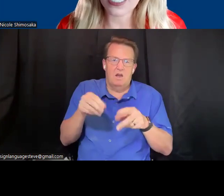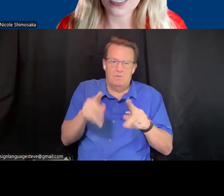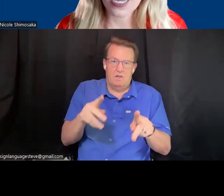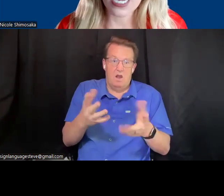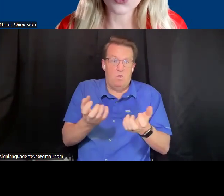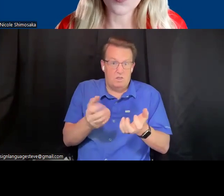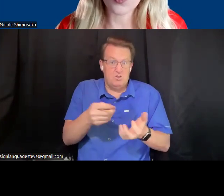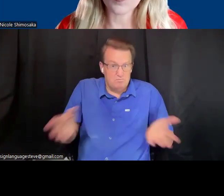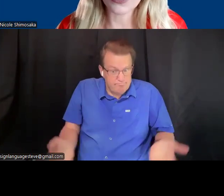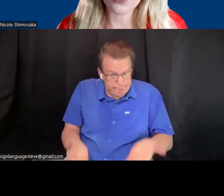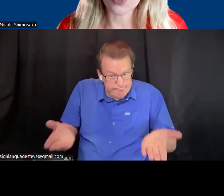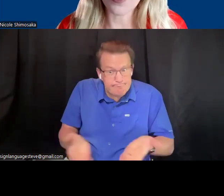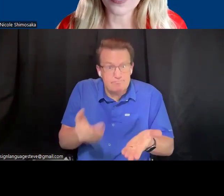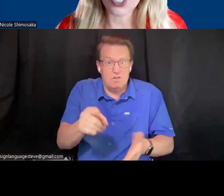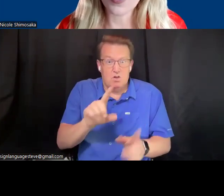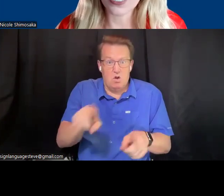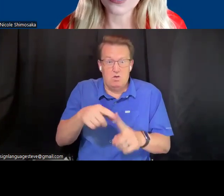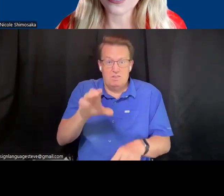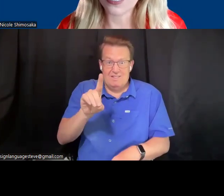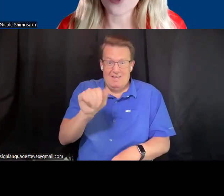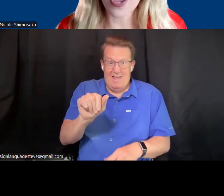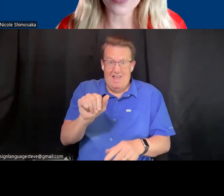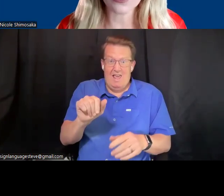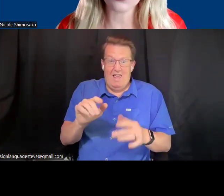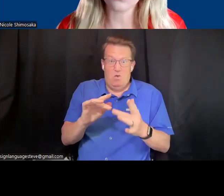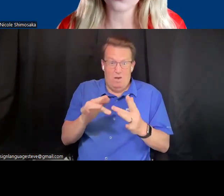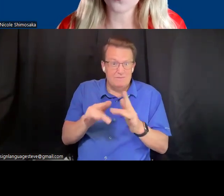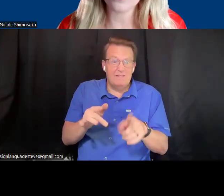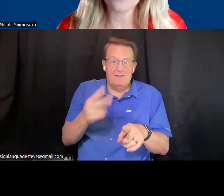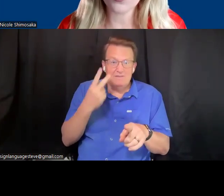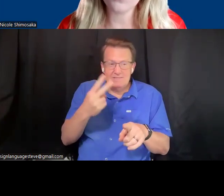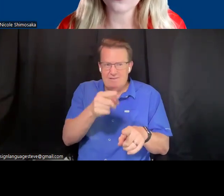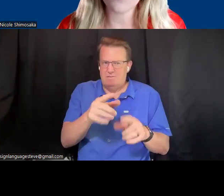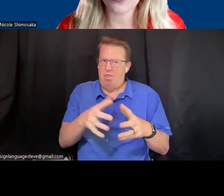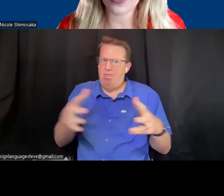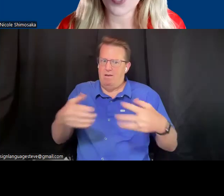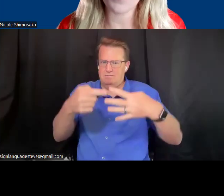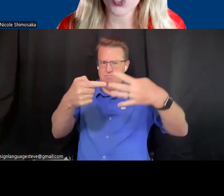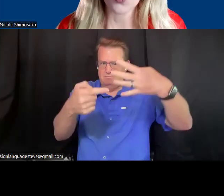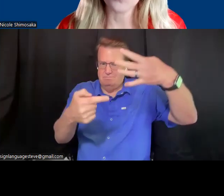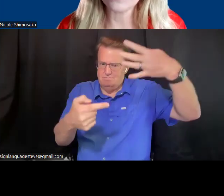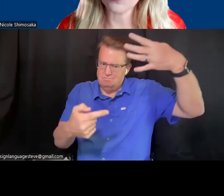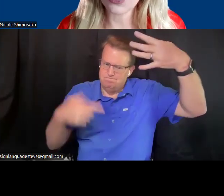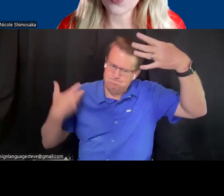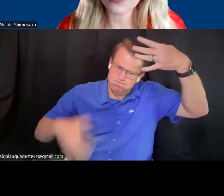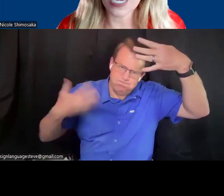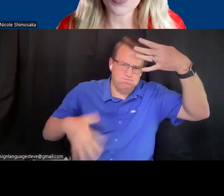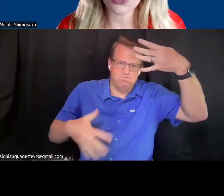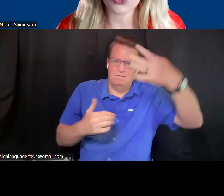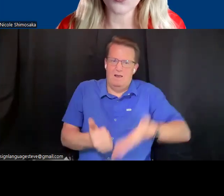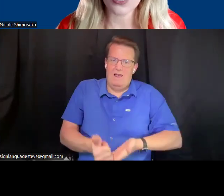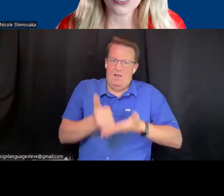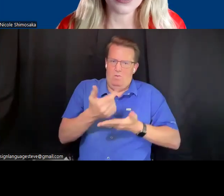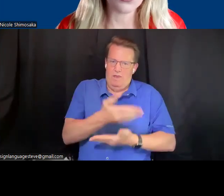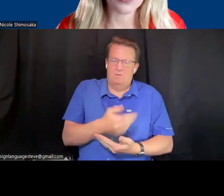website and to review the materials on there because they're vast. There's quite a few different resources you can tap